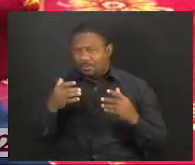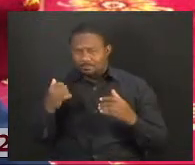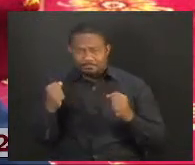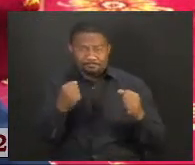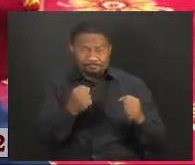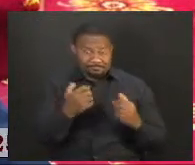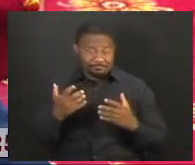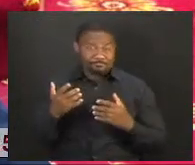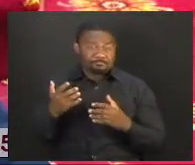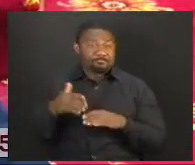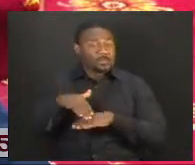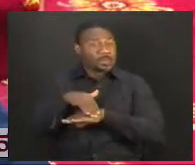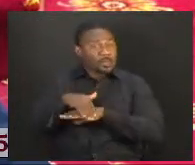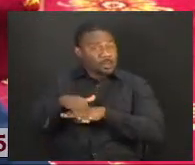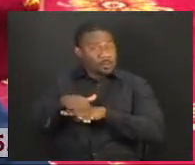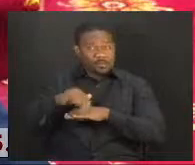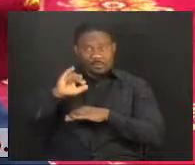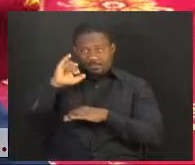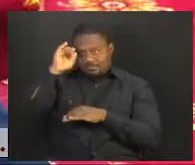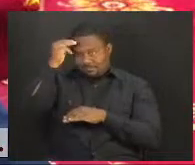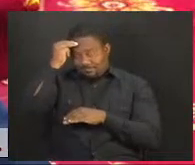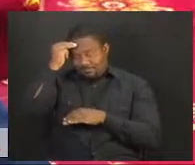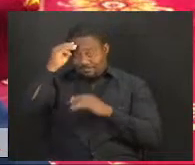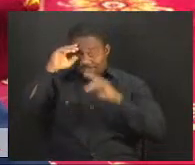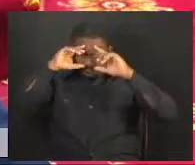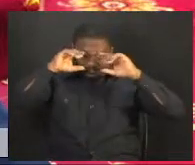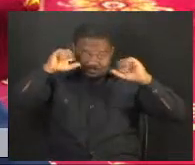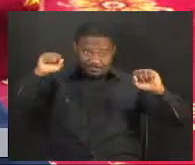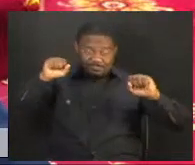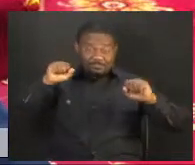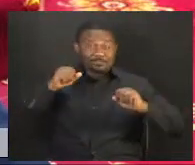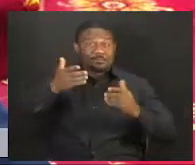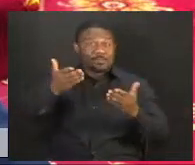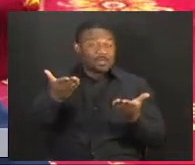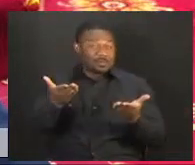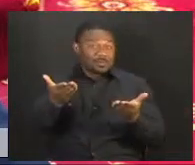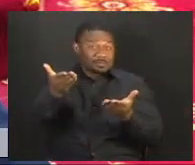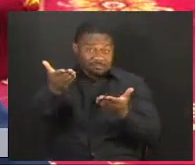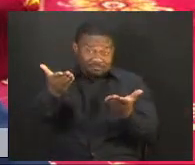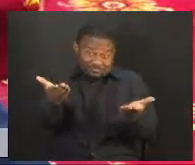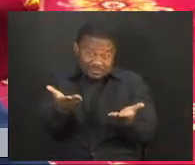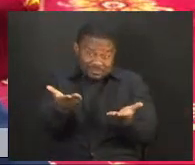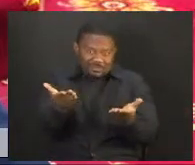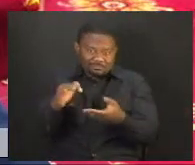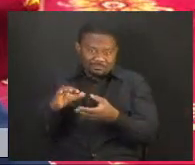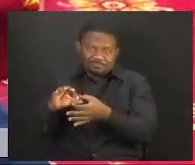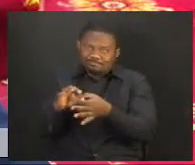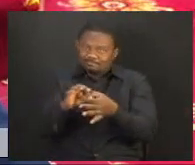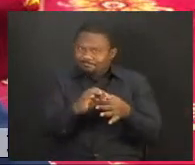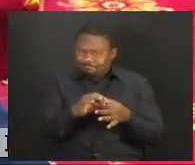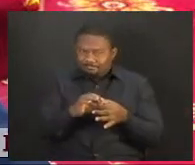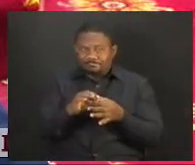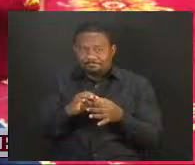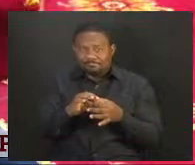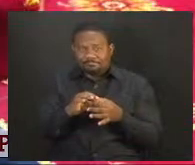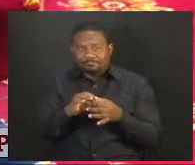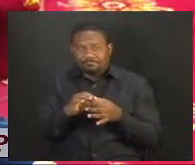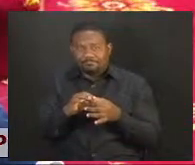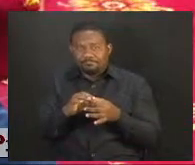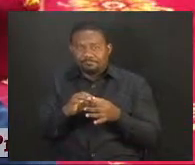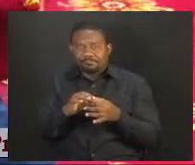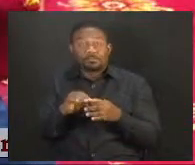on behalf of His Excellency the President, I invite this House to join hands with us as we